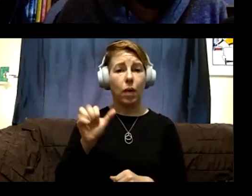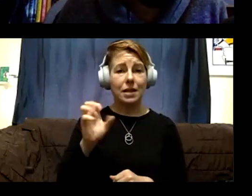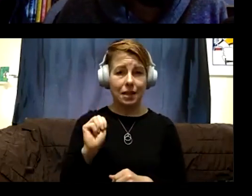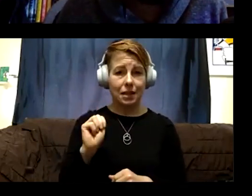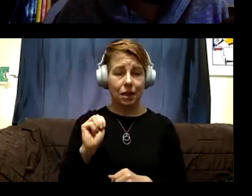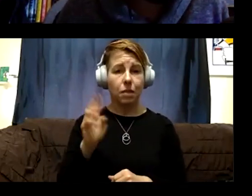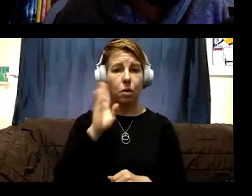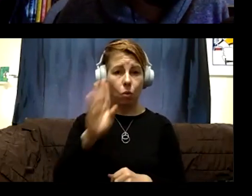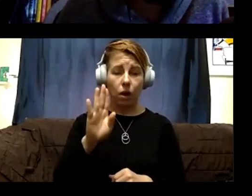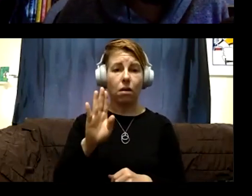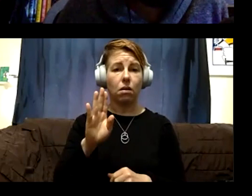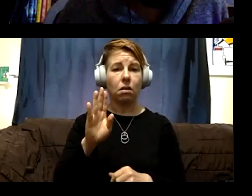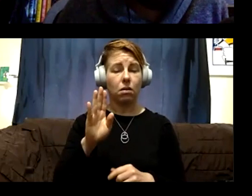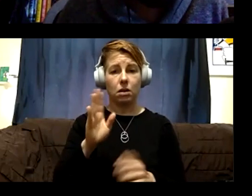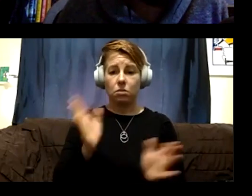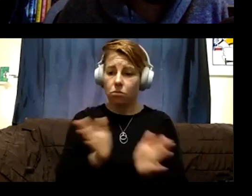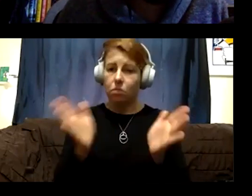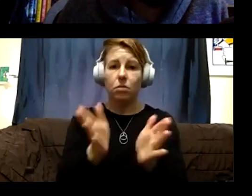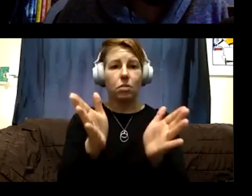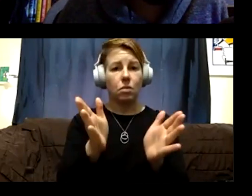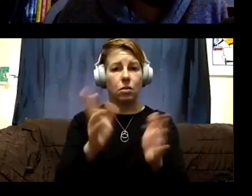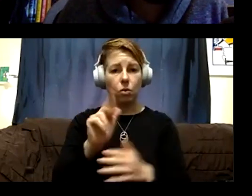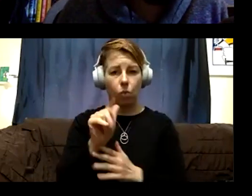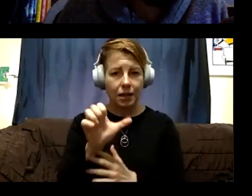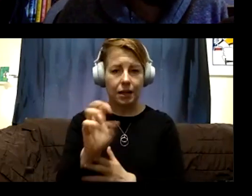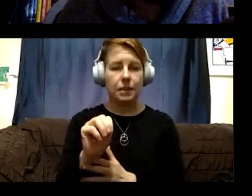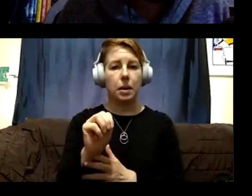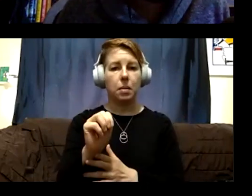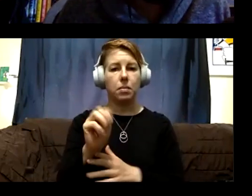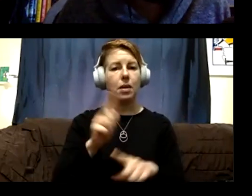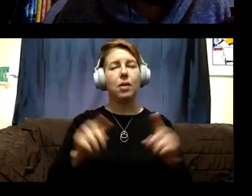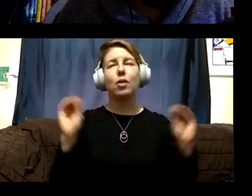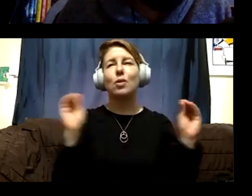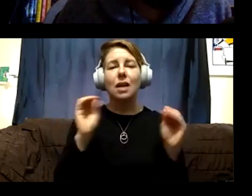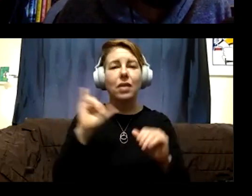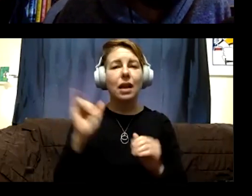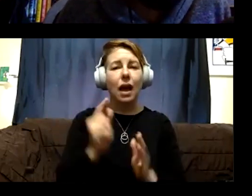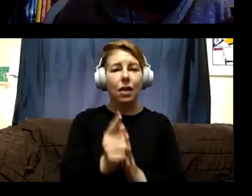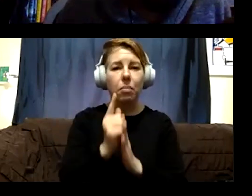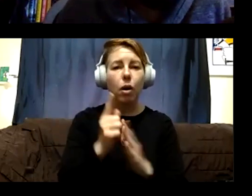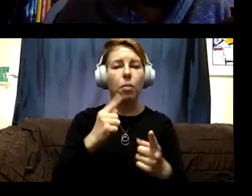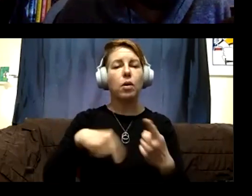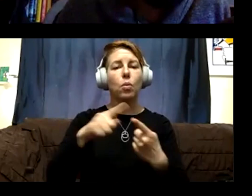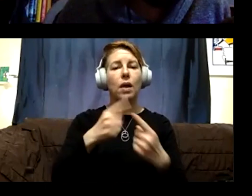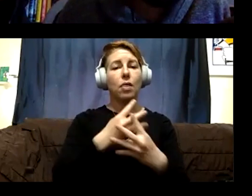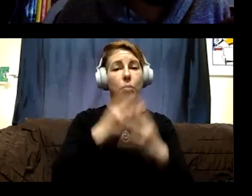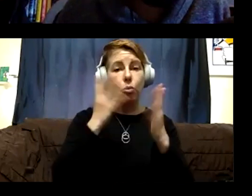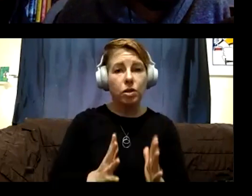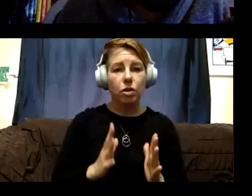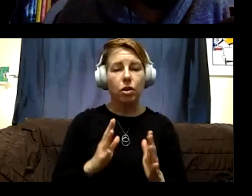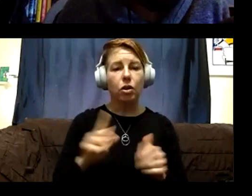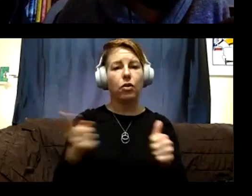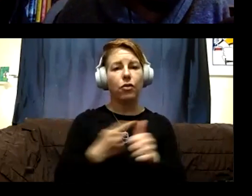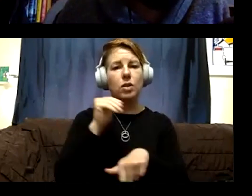professional advancement will still be thwarted, but there is nothing like the moment when a prisoner the first night of the